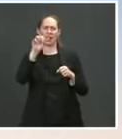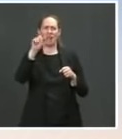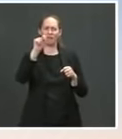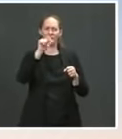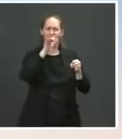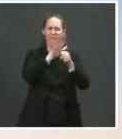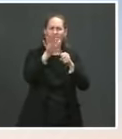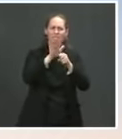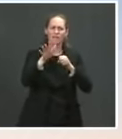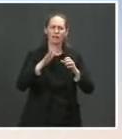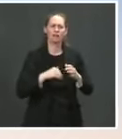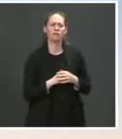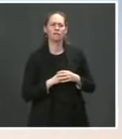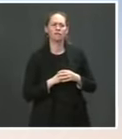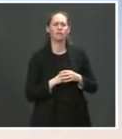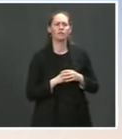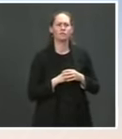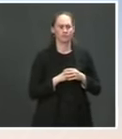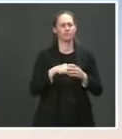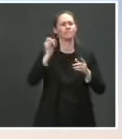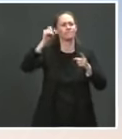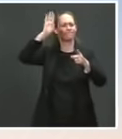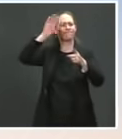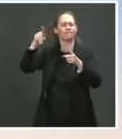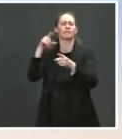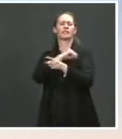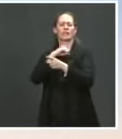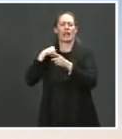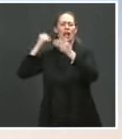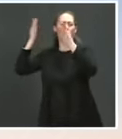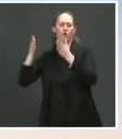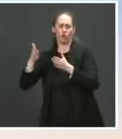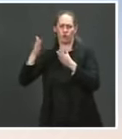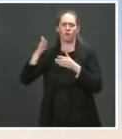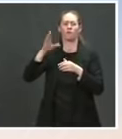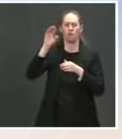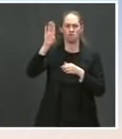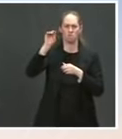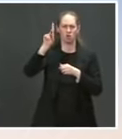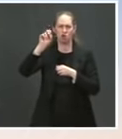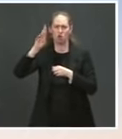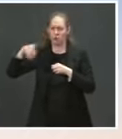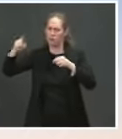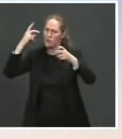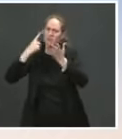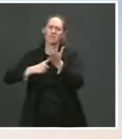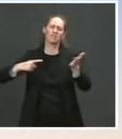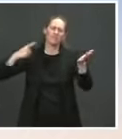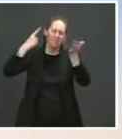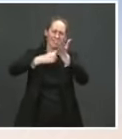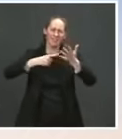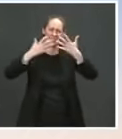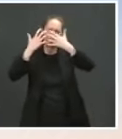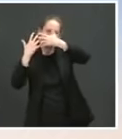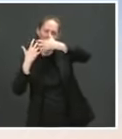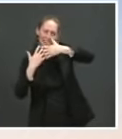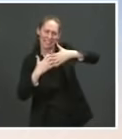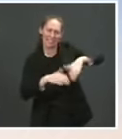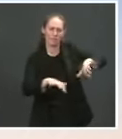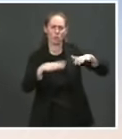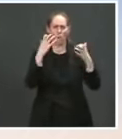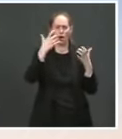that. I know Senator Scott, Senator Booker, and others are in close discussion and coordination about what a path forward may look like.